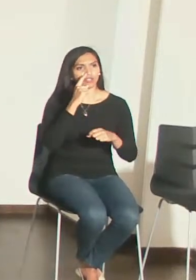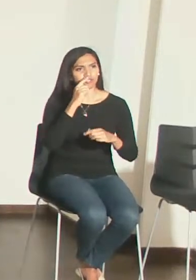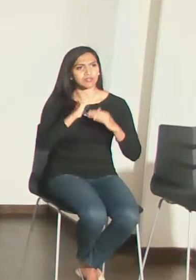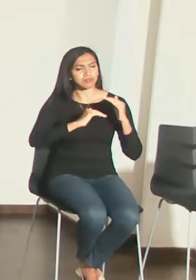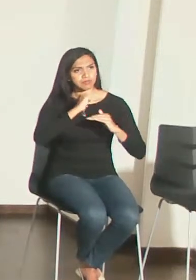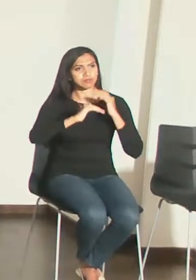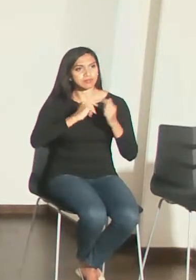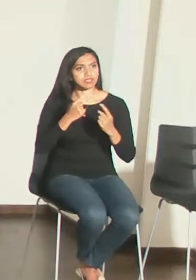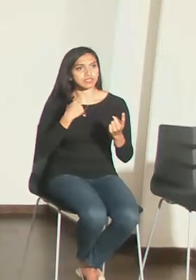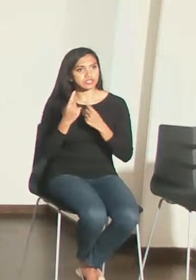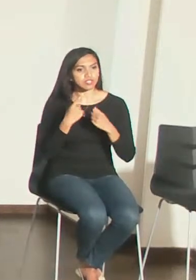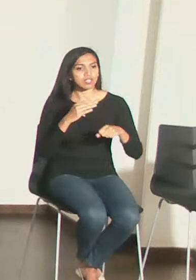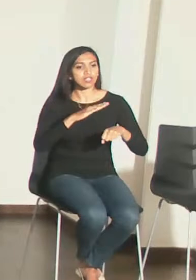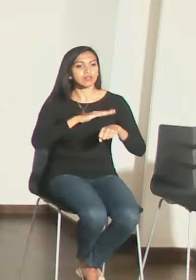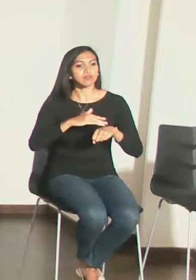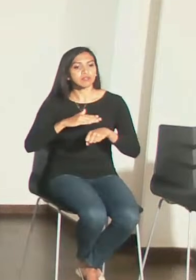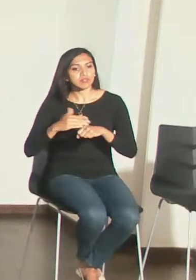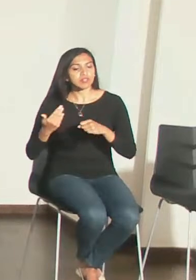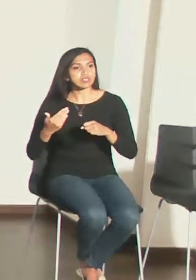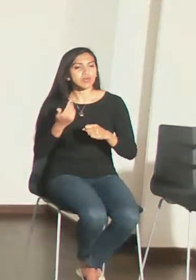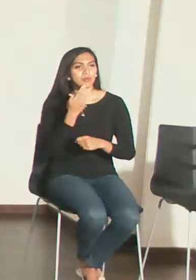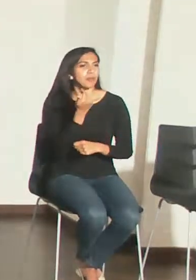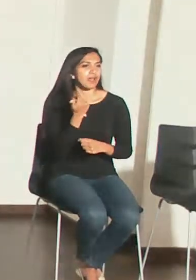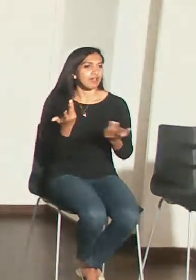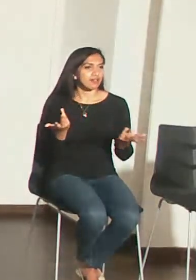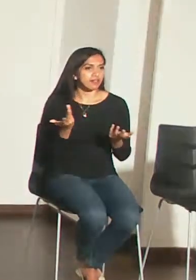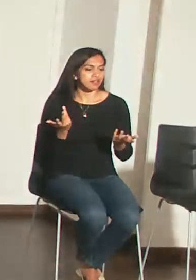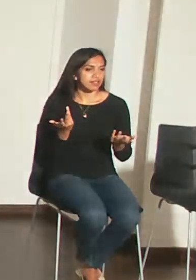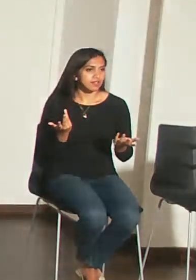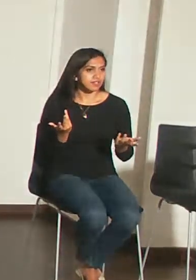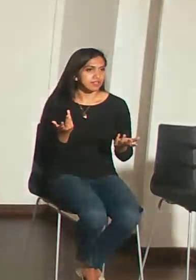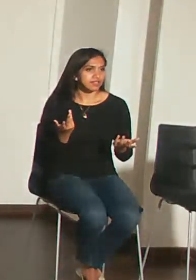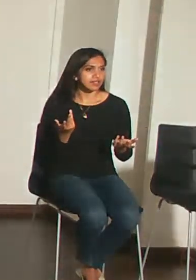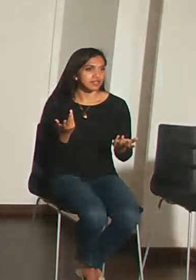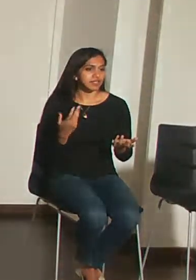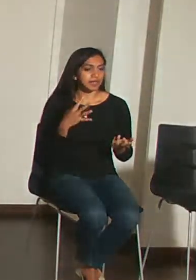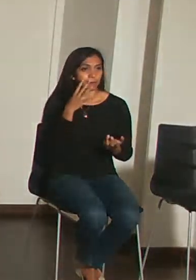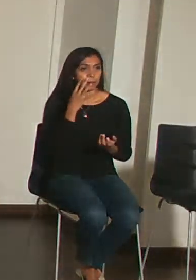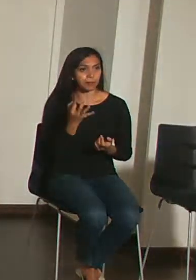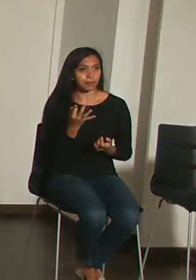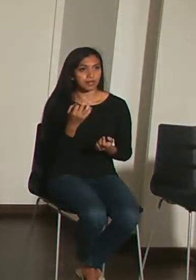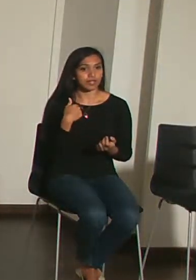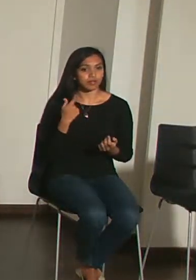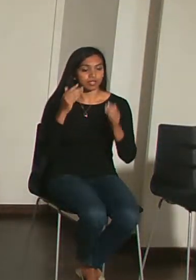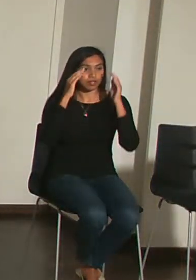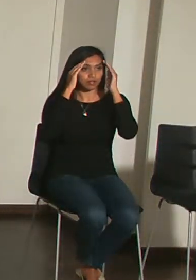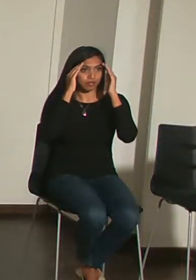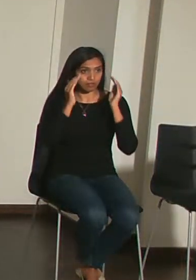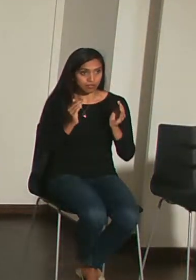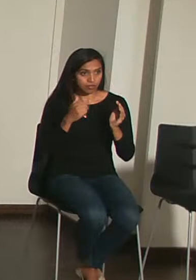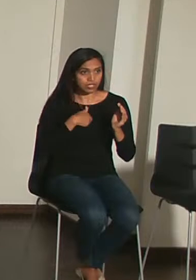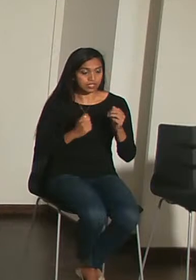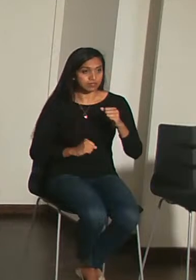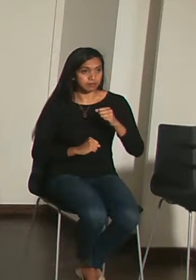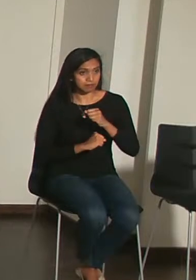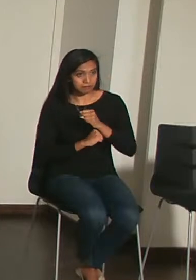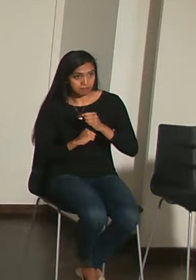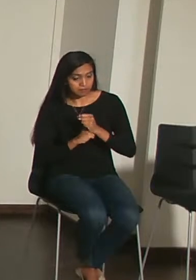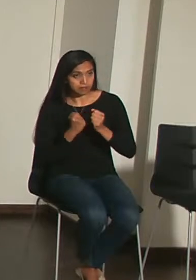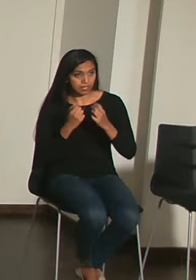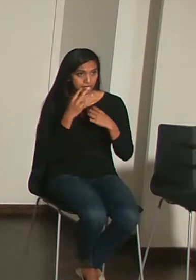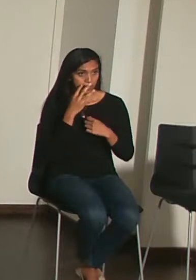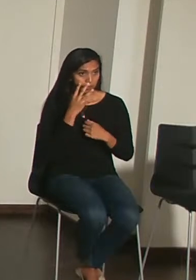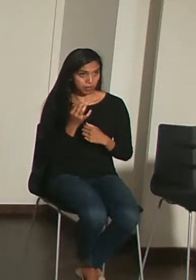experience, but in order for what is something that also constantly needs to be foregrounded. So, what would the